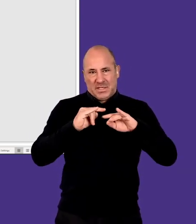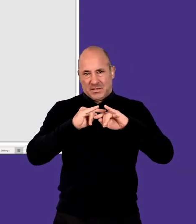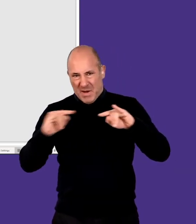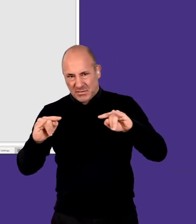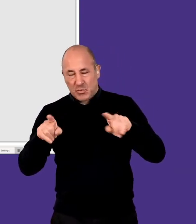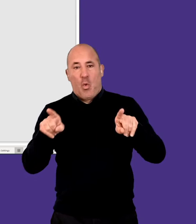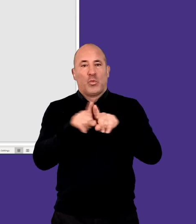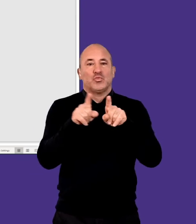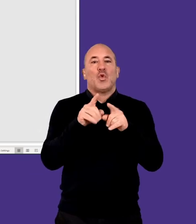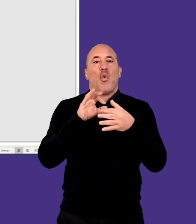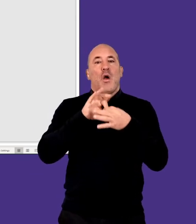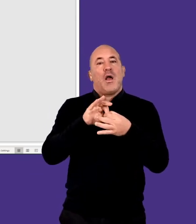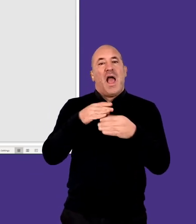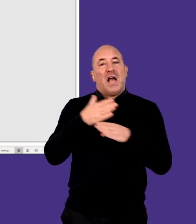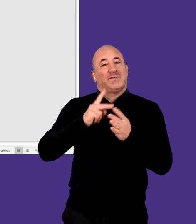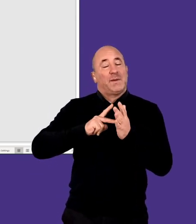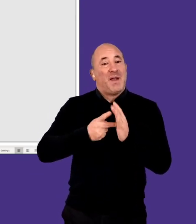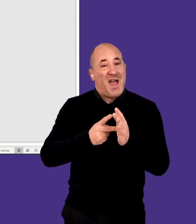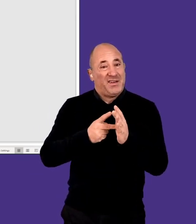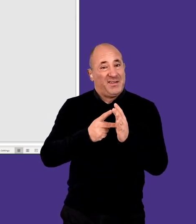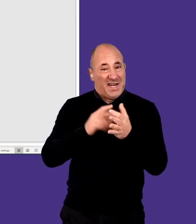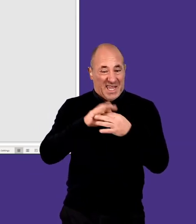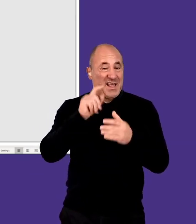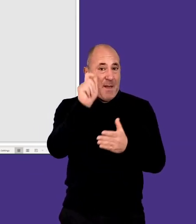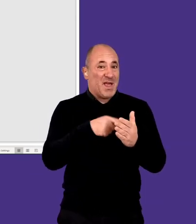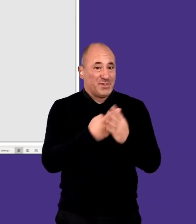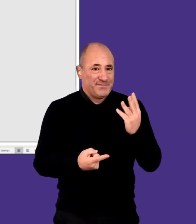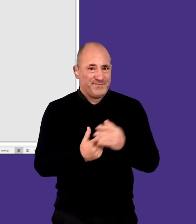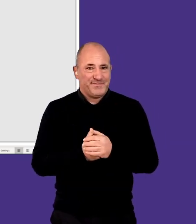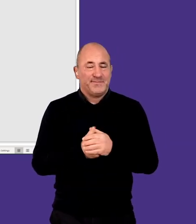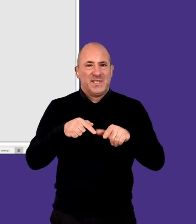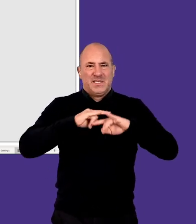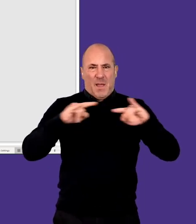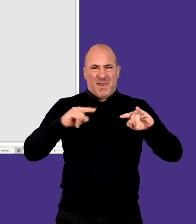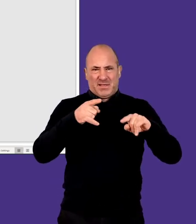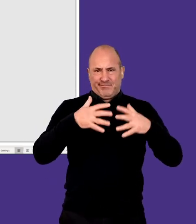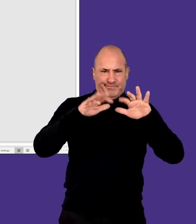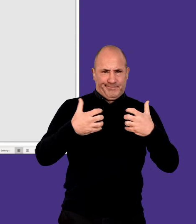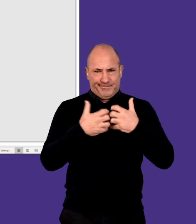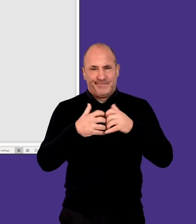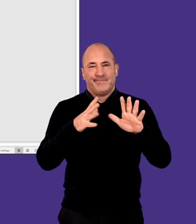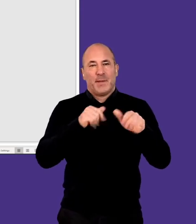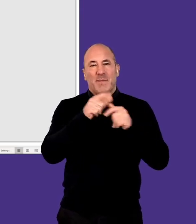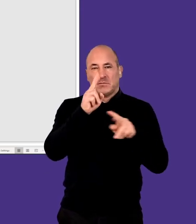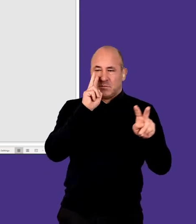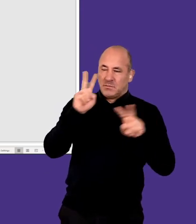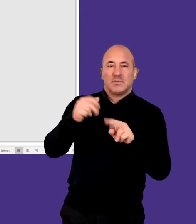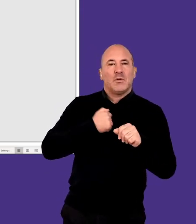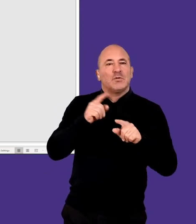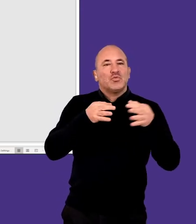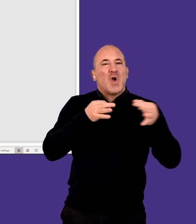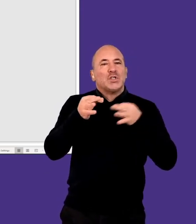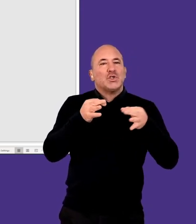financial template and the relevant activity plan. To help you complete this template, we advise you to take a look through